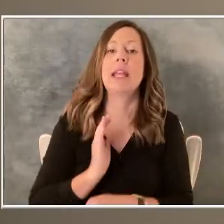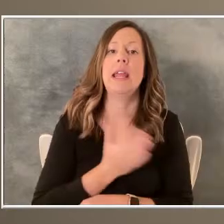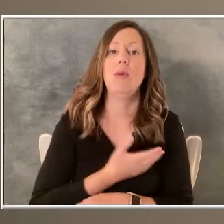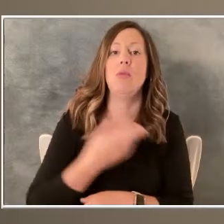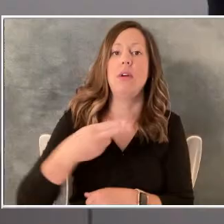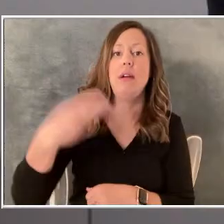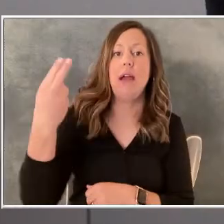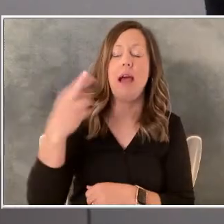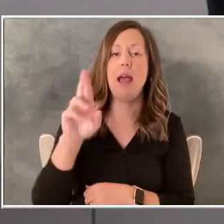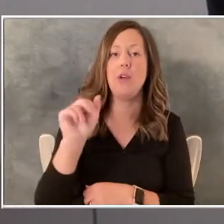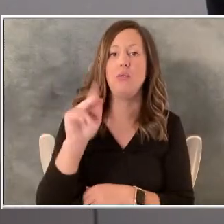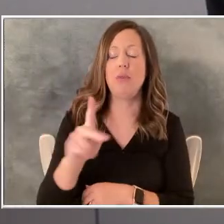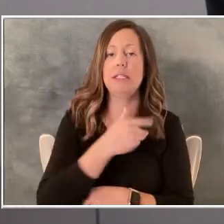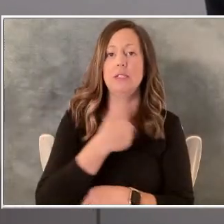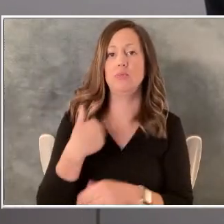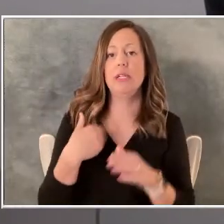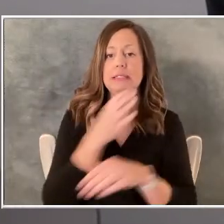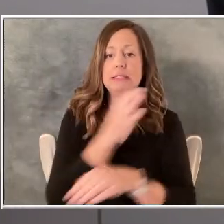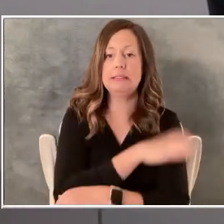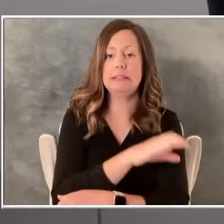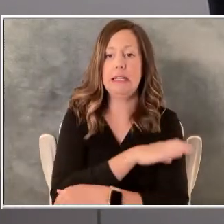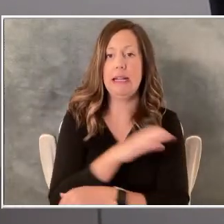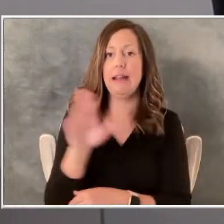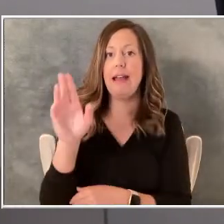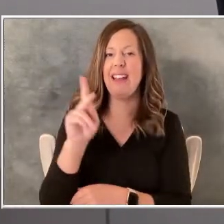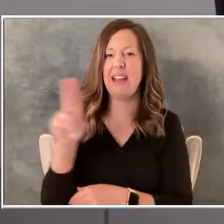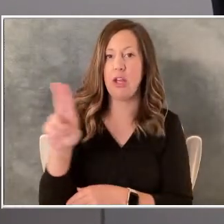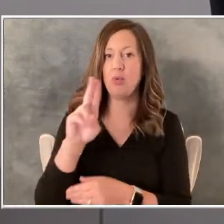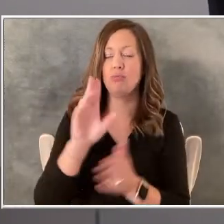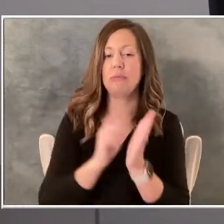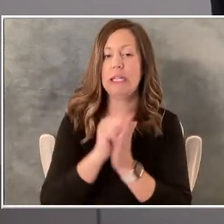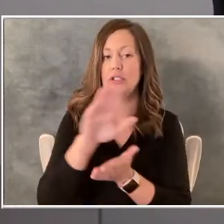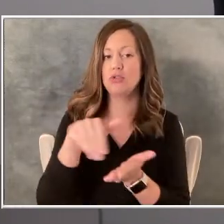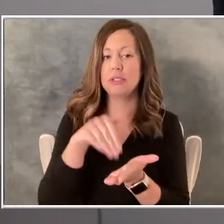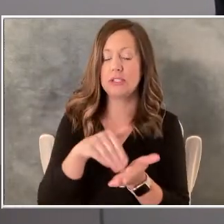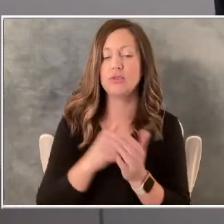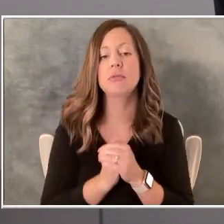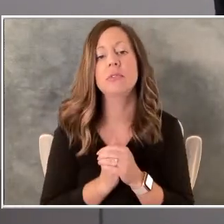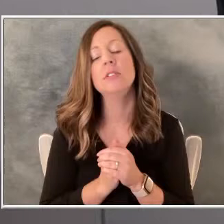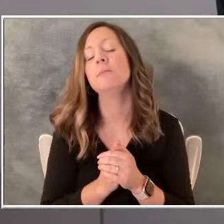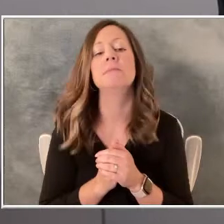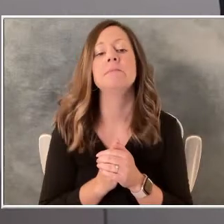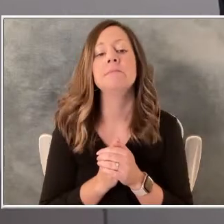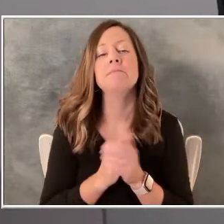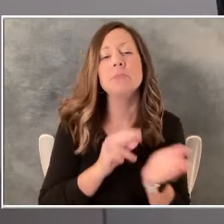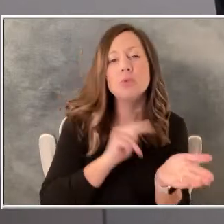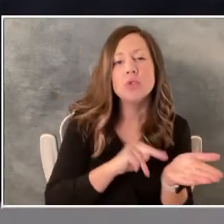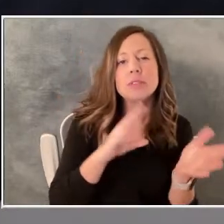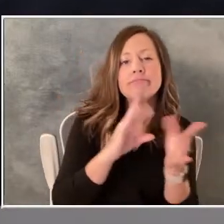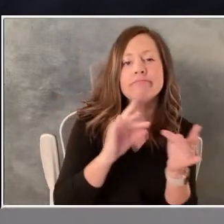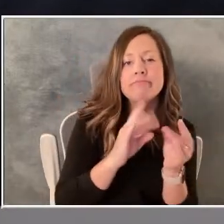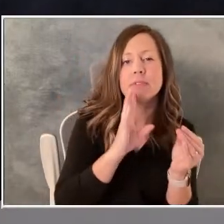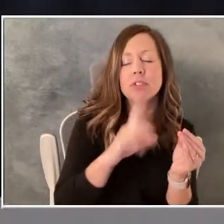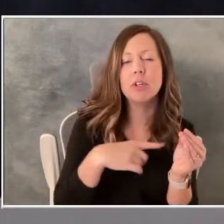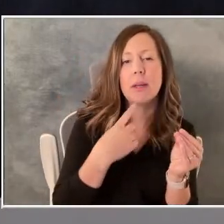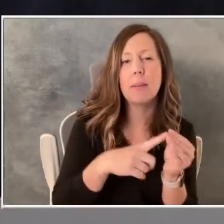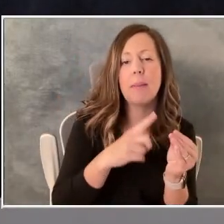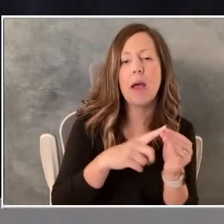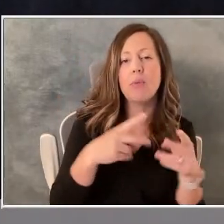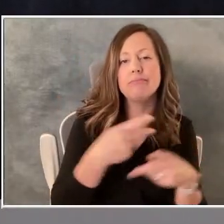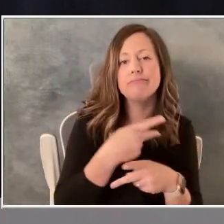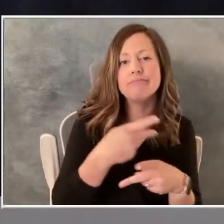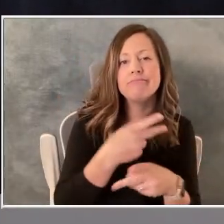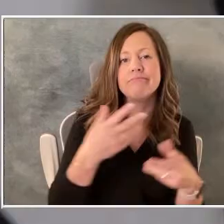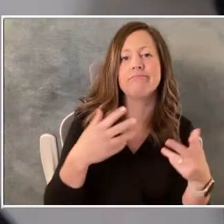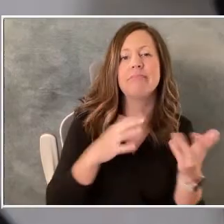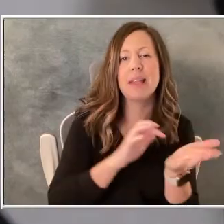of Kansas Cancer Center. It's called a Tyrer-Cuzick risk calculator, and it's a way we have to estimate a person's risk for breast cancer